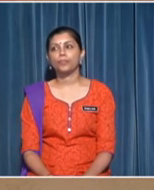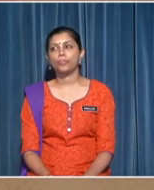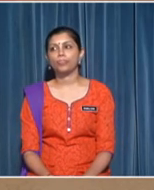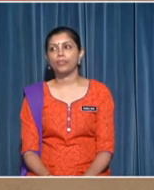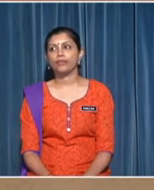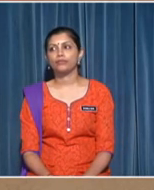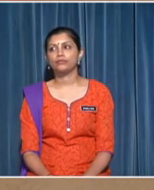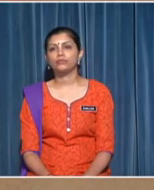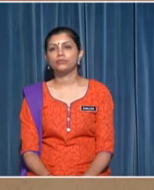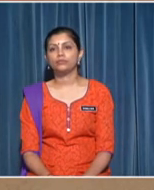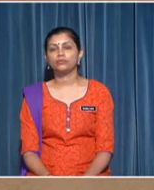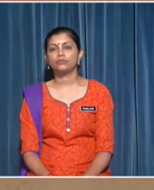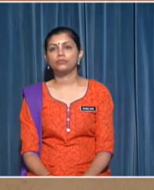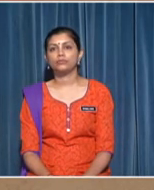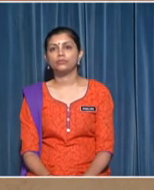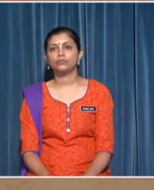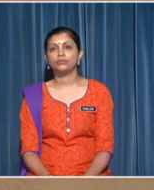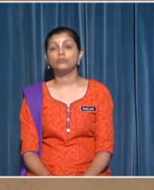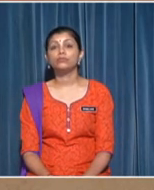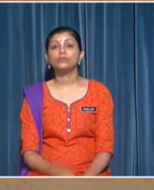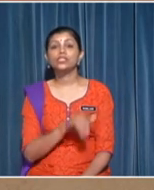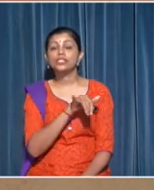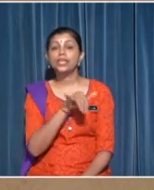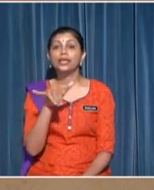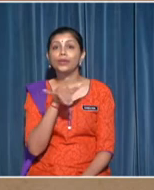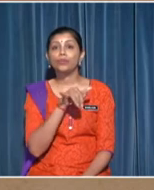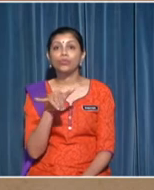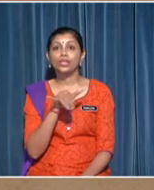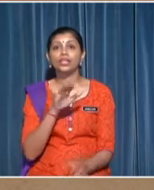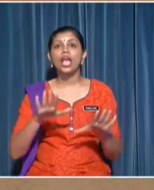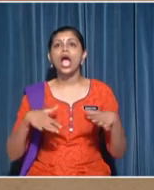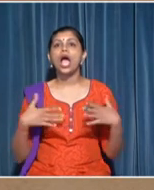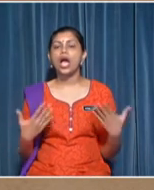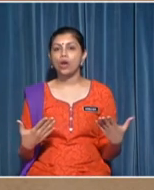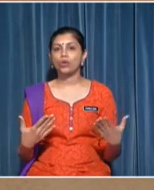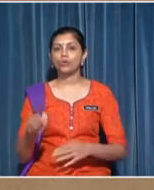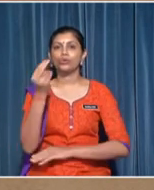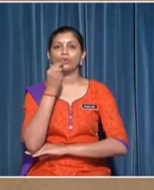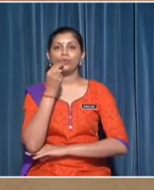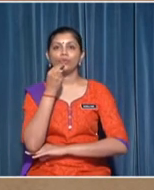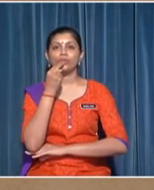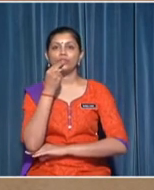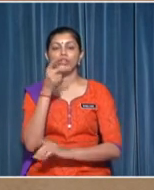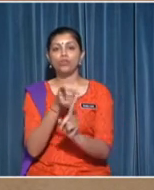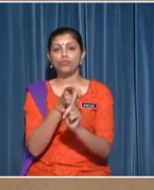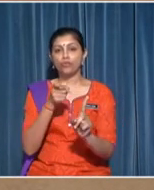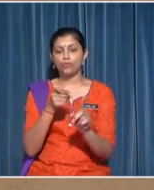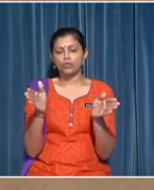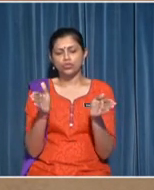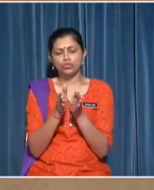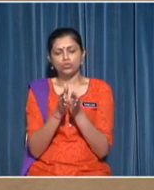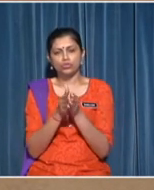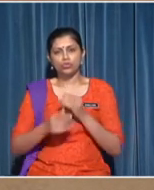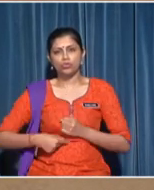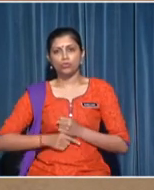This gesture is only to simulate how nutrients from the small intestine will go into